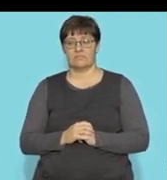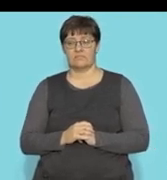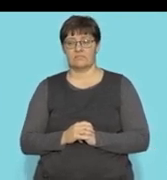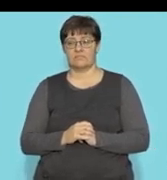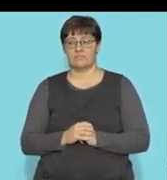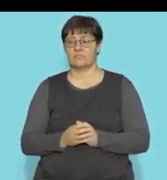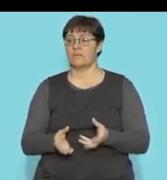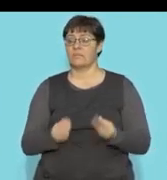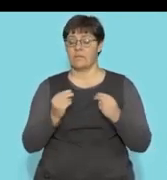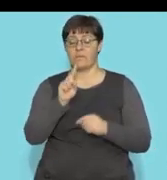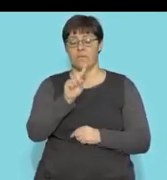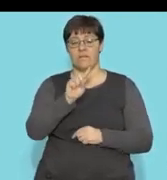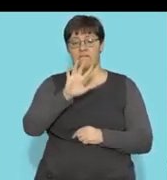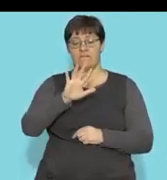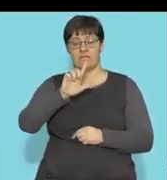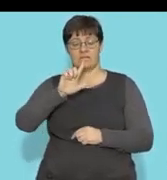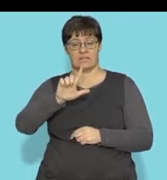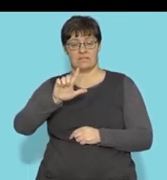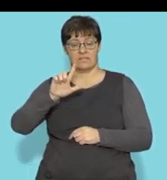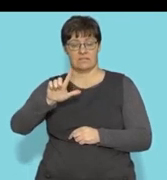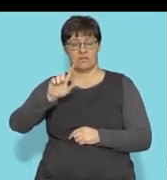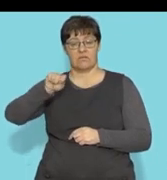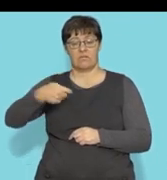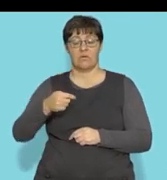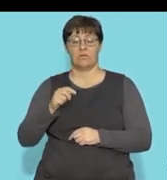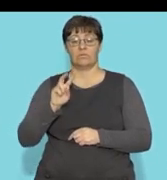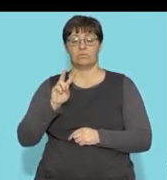which is going to give me